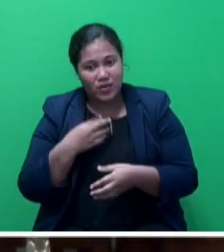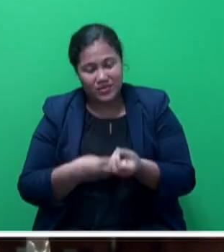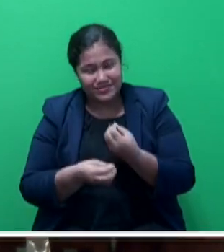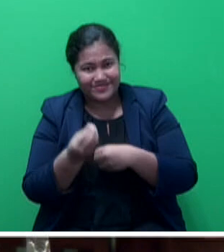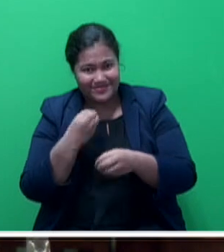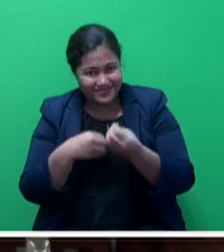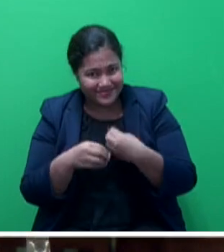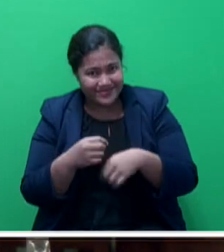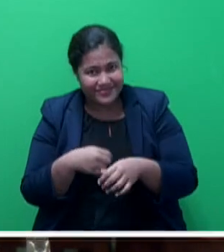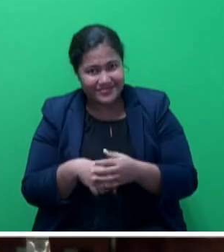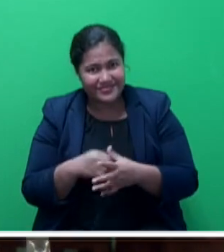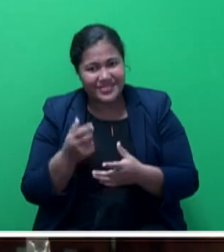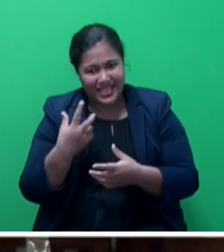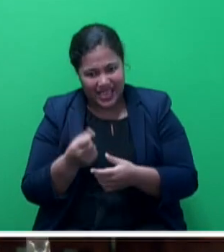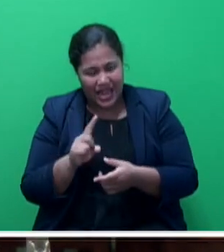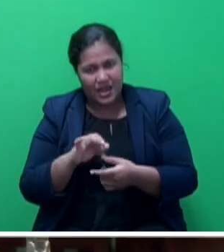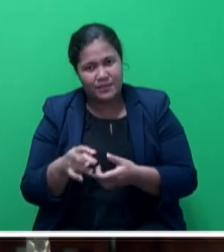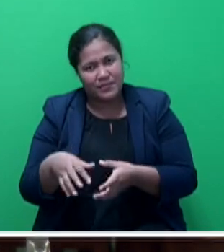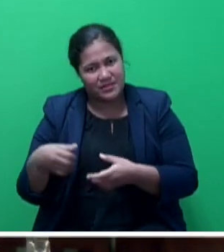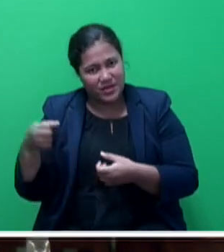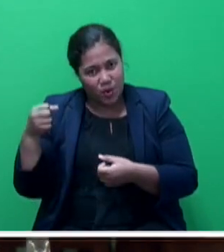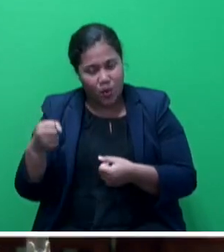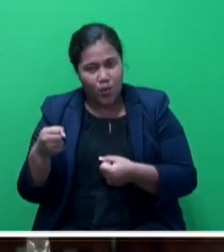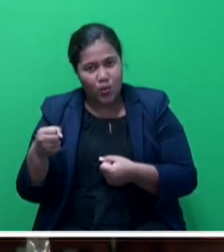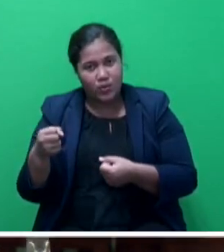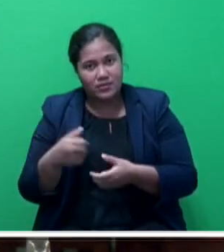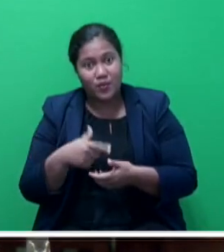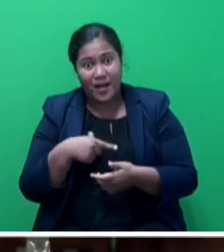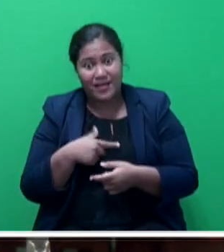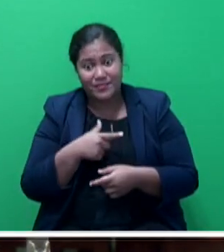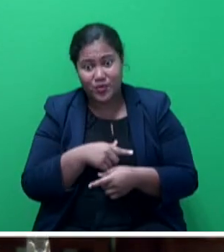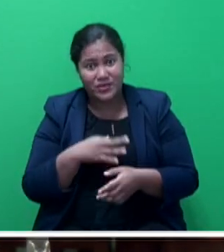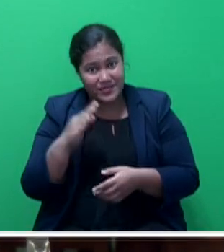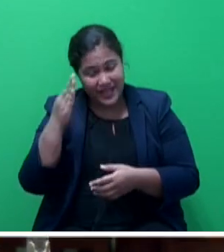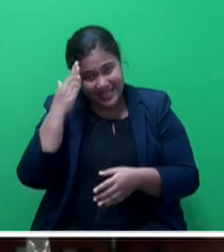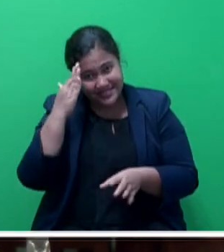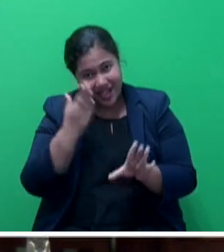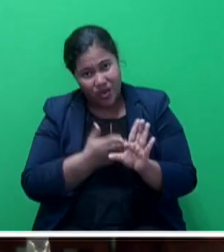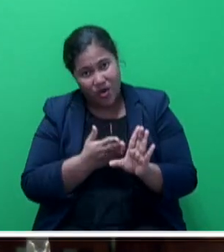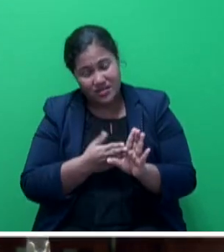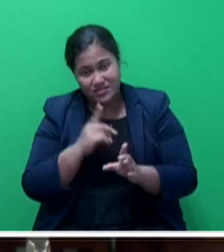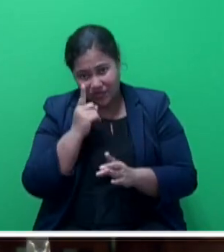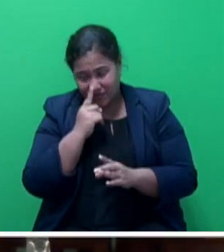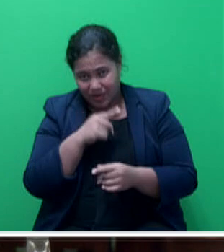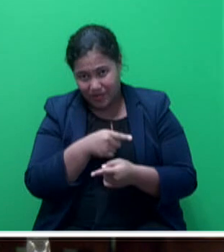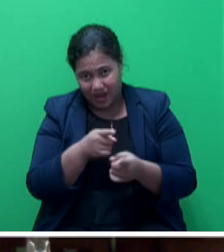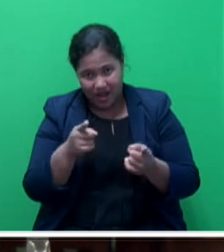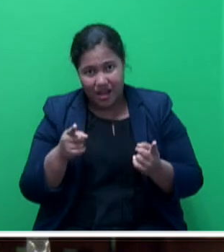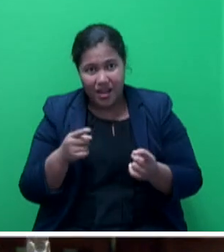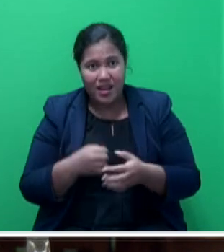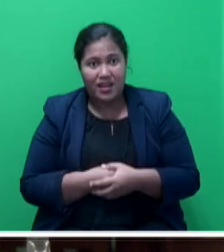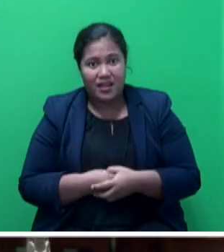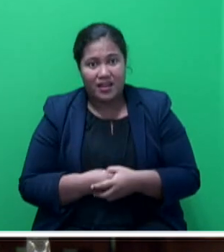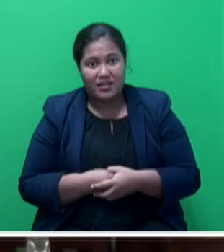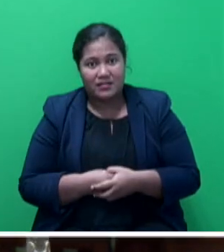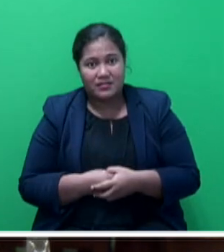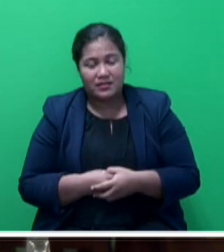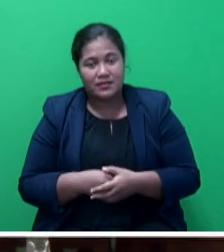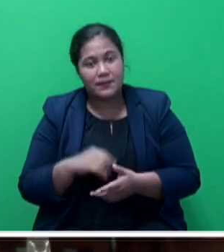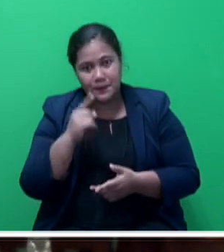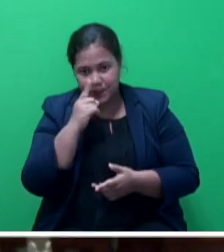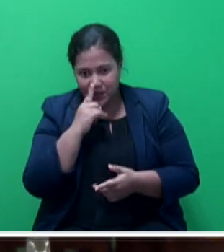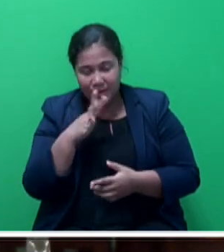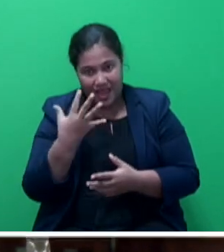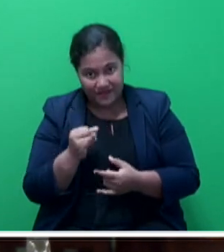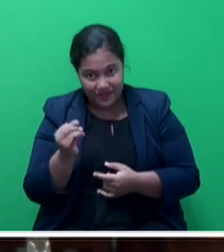can also be held back because of the psychology of where we are at. People tend to invest when